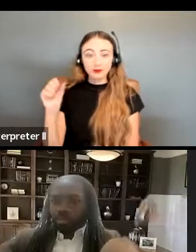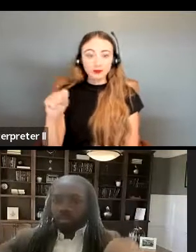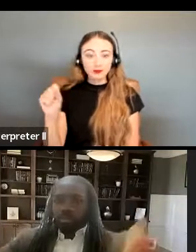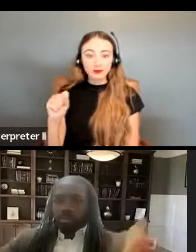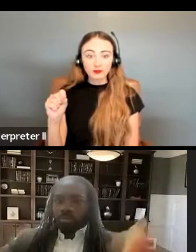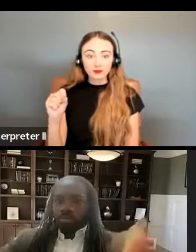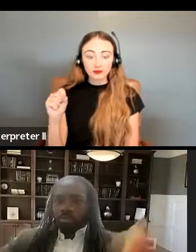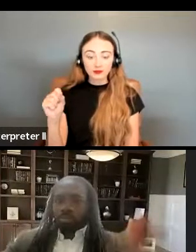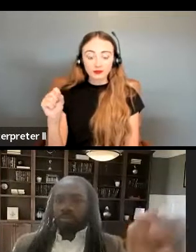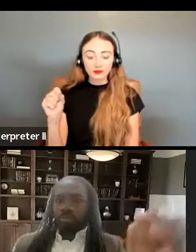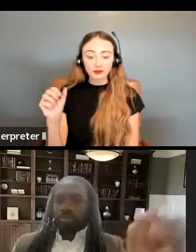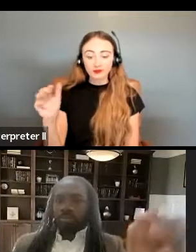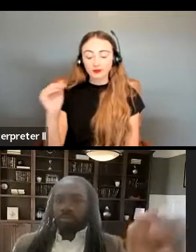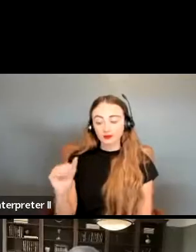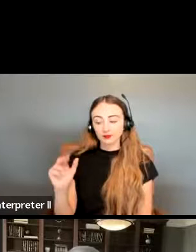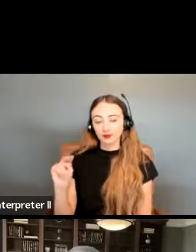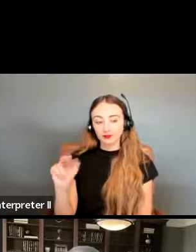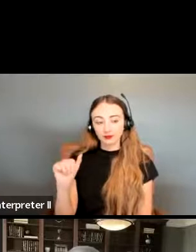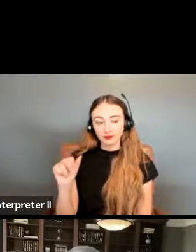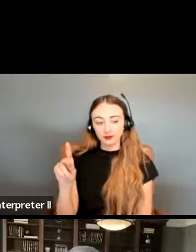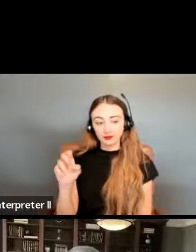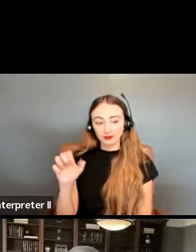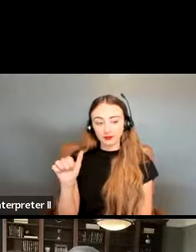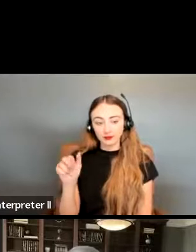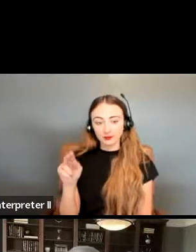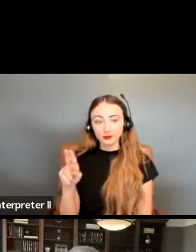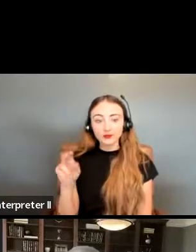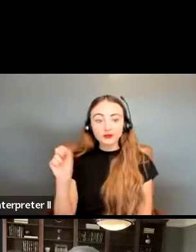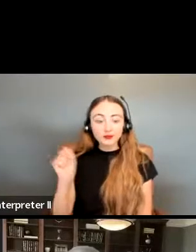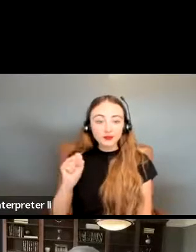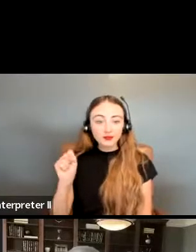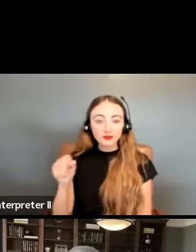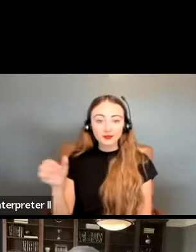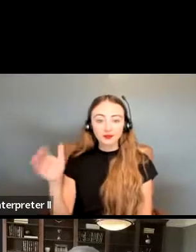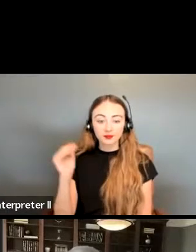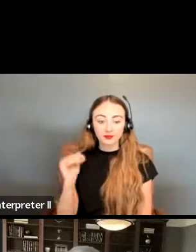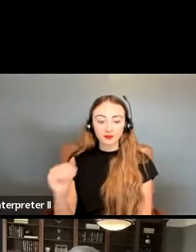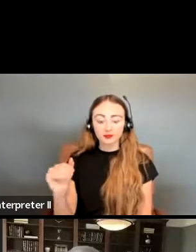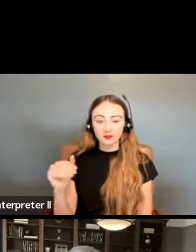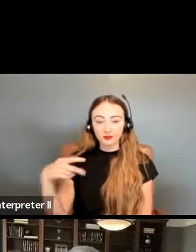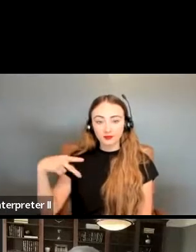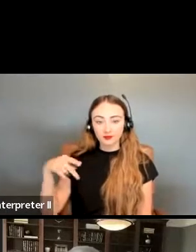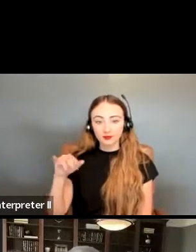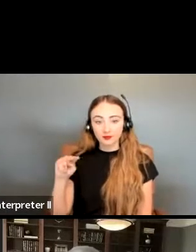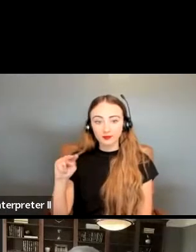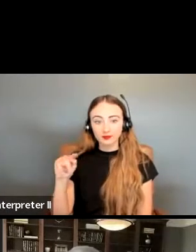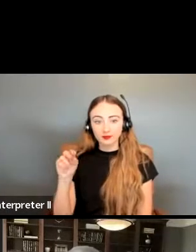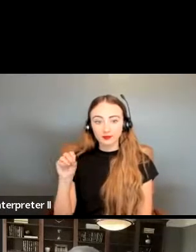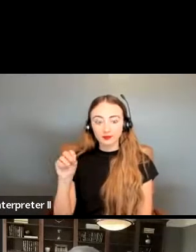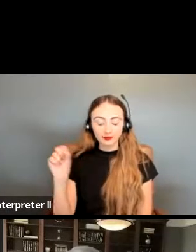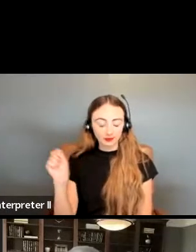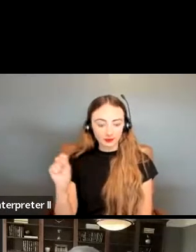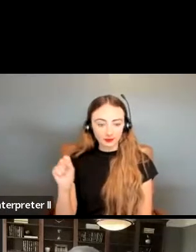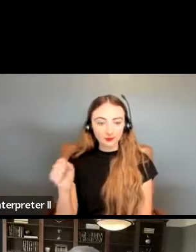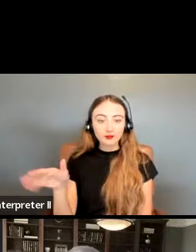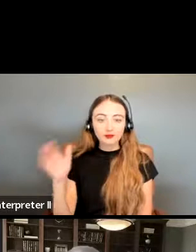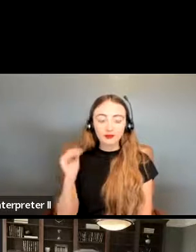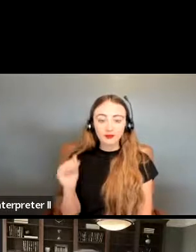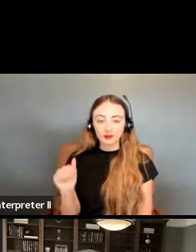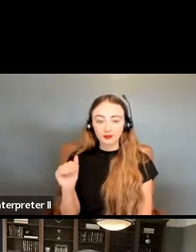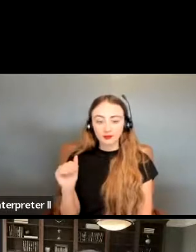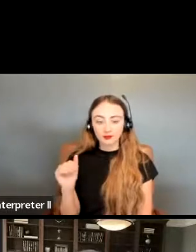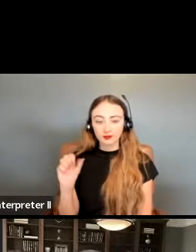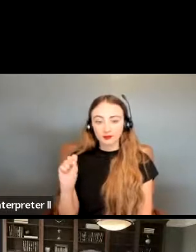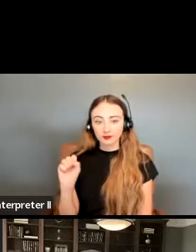Chairman Mendelson votes yes. Councilmember Nadeau. Yes. Councilmember Nadeau votes yes. Councilmember Pinto. Yes. Councilmember Pinto votes yes.